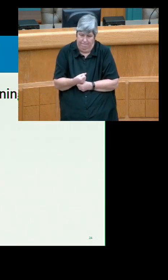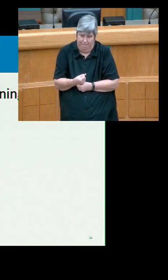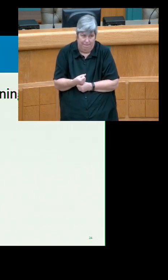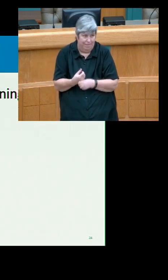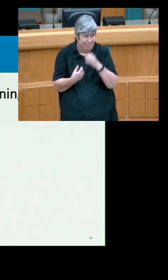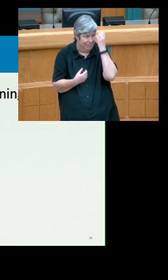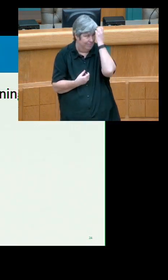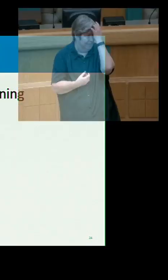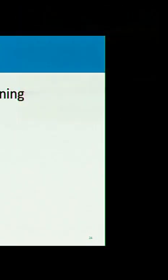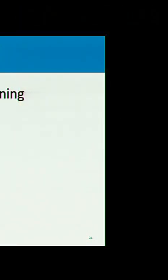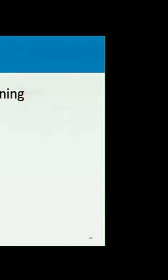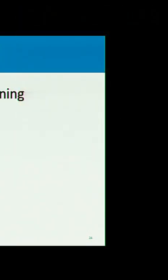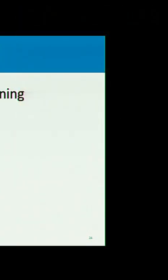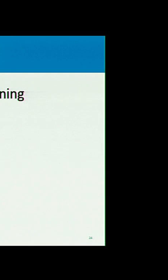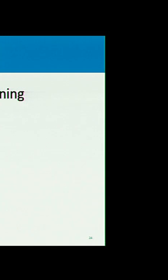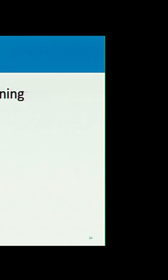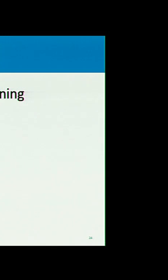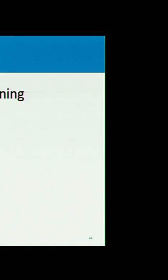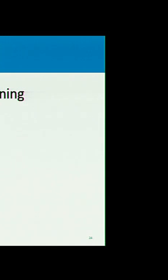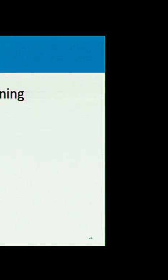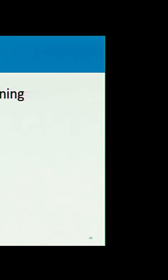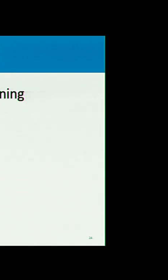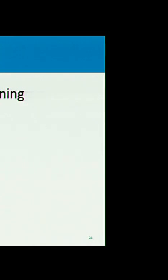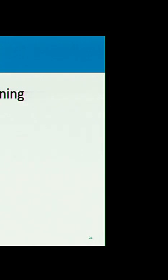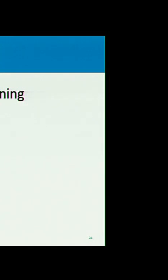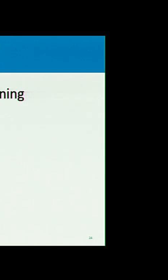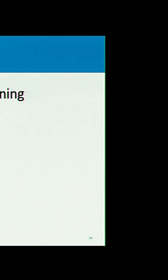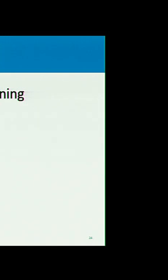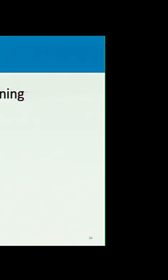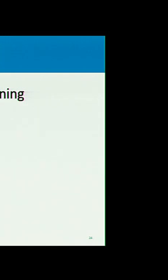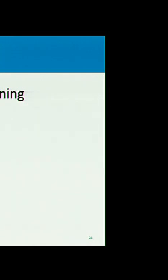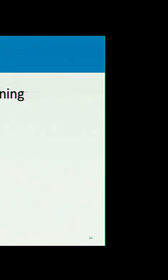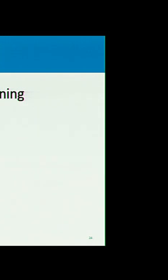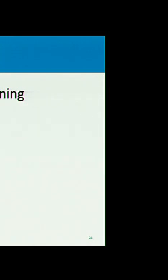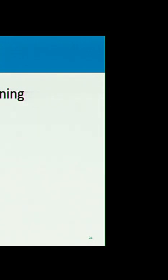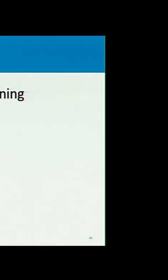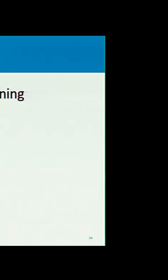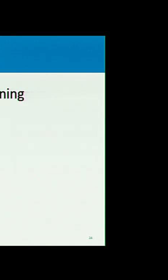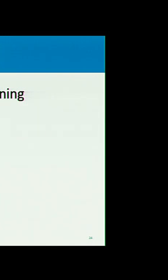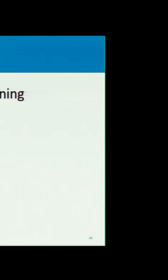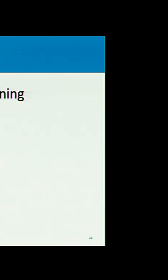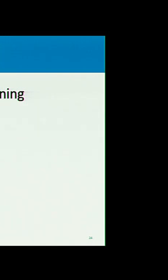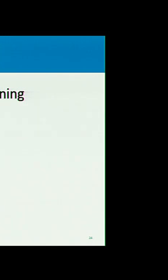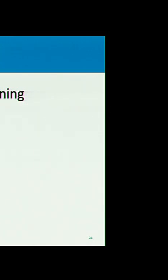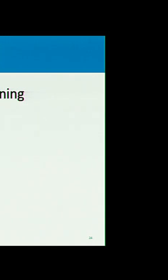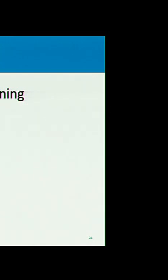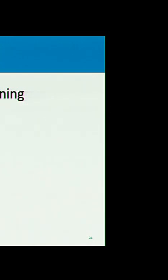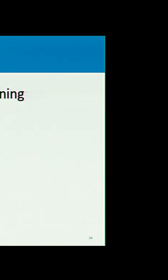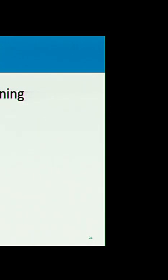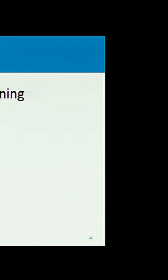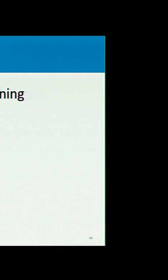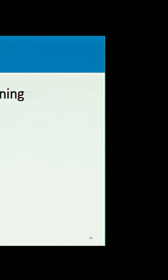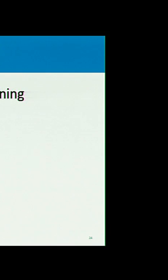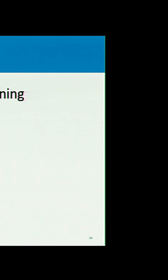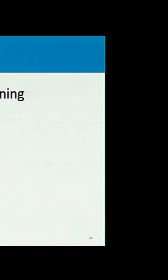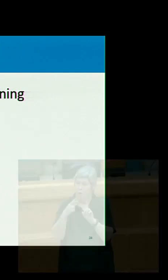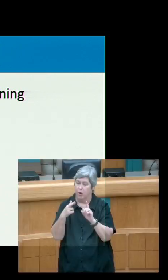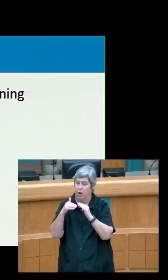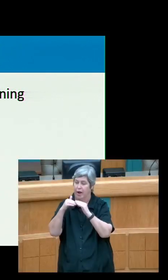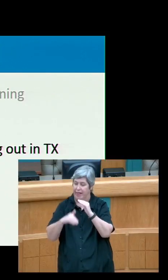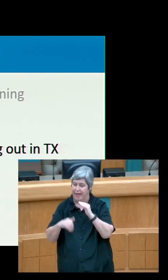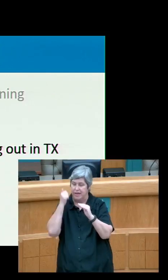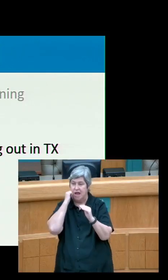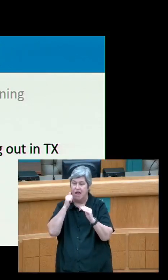good? Okay, new cases in the Coastal Bend are declining. It's about 1 or less per day